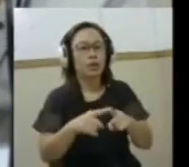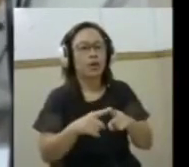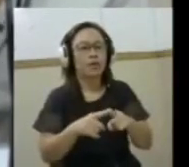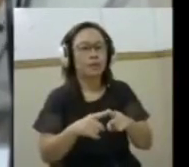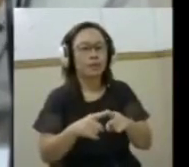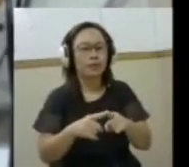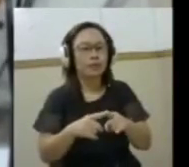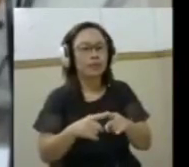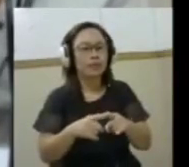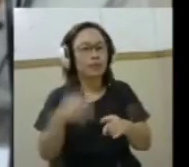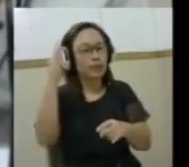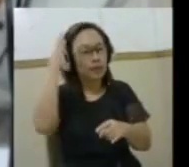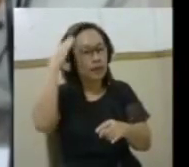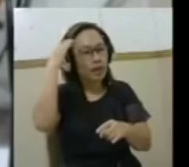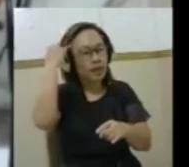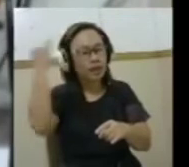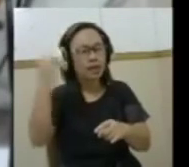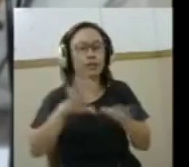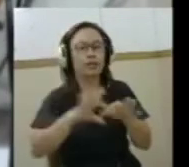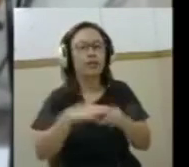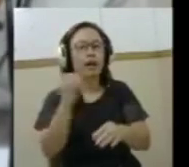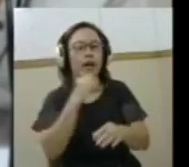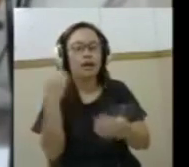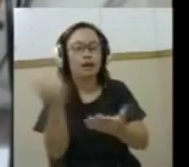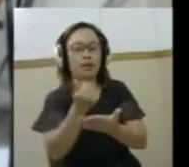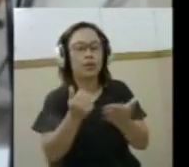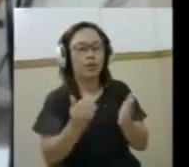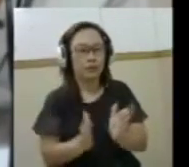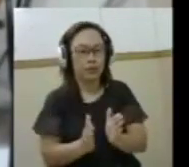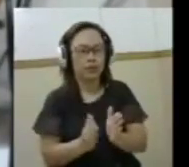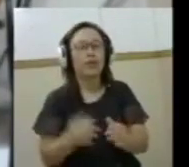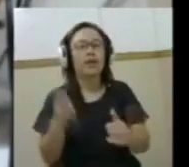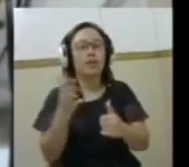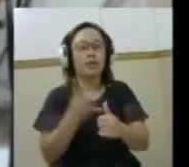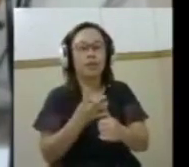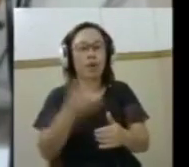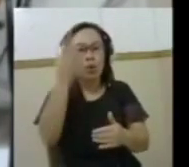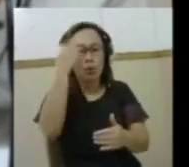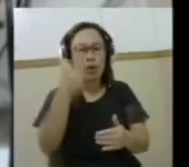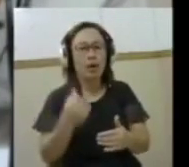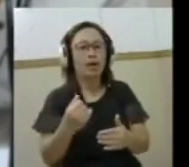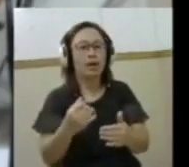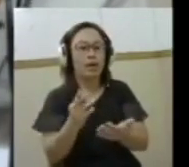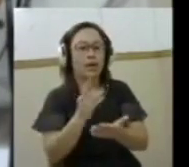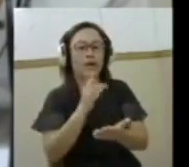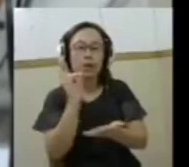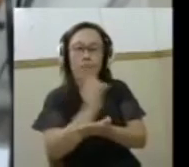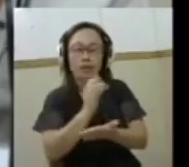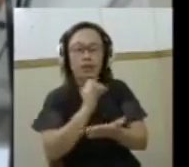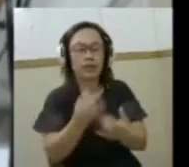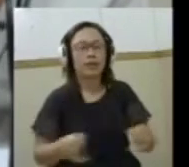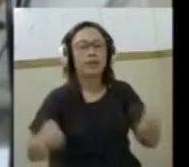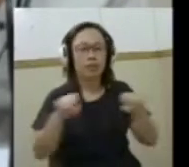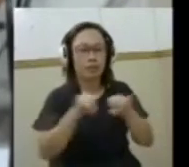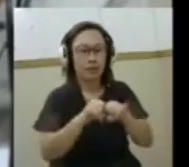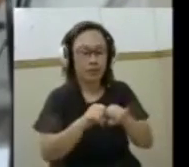other authors? And the last question, question number 4, why is research important? Cite